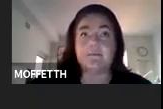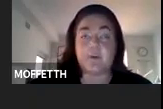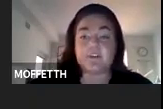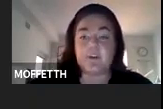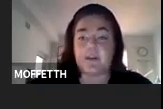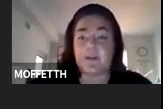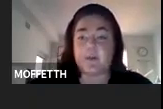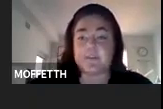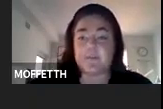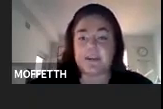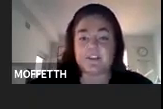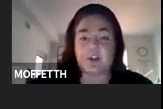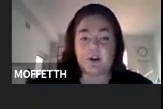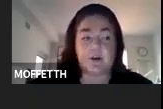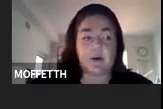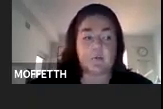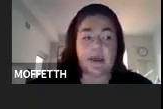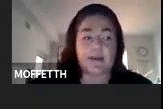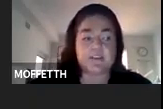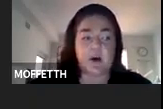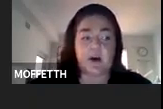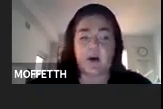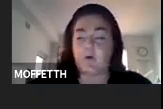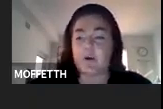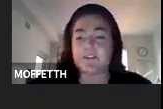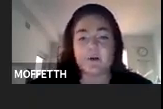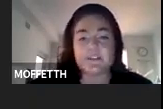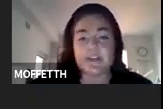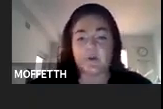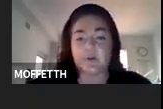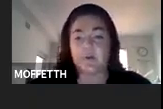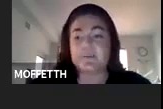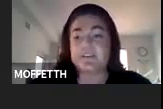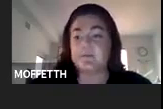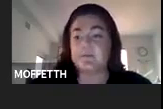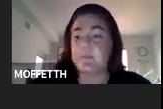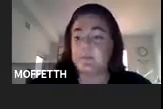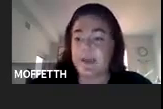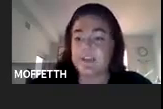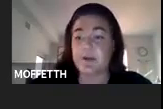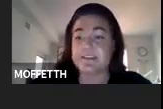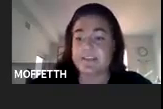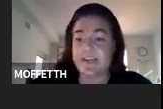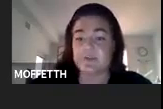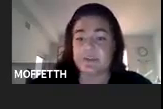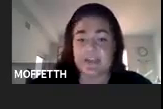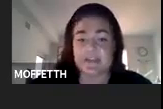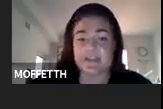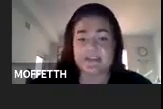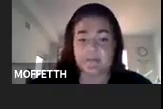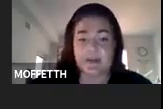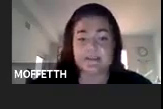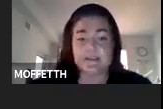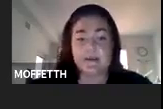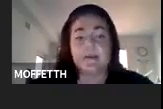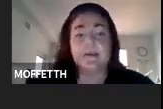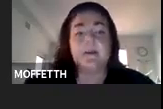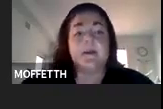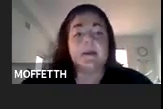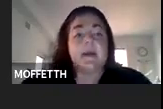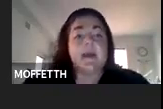in the first survey that was administered. We saw across all stakeholder groups they expressed an interest in this help